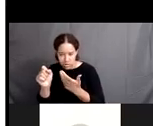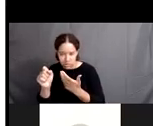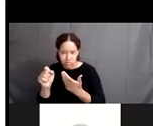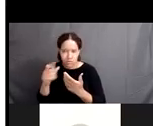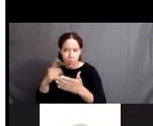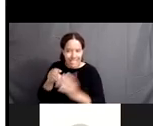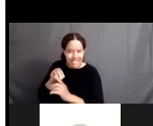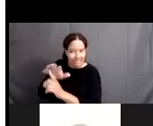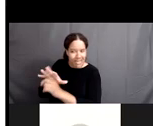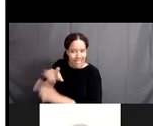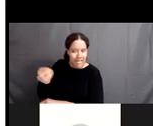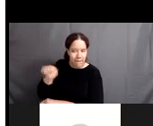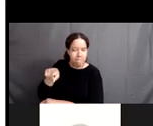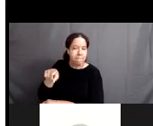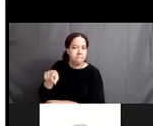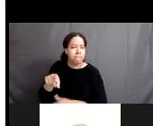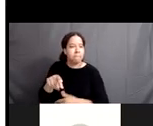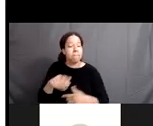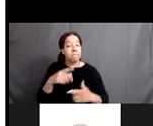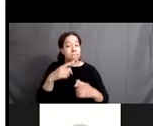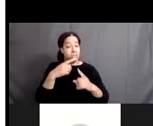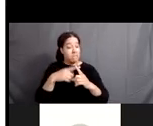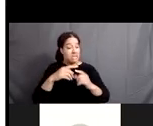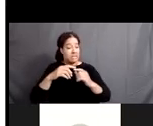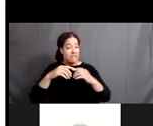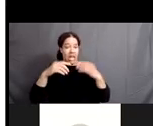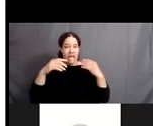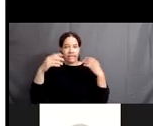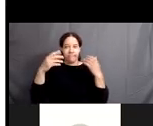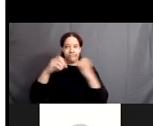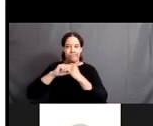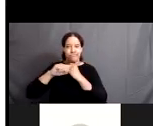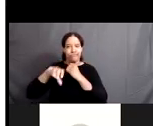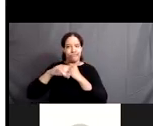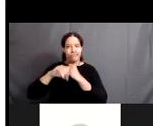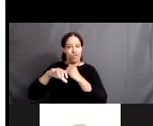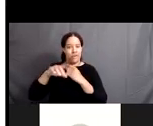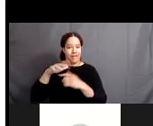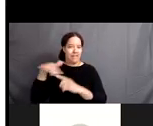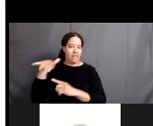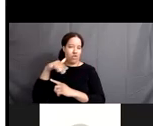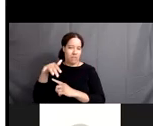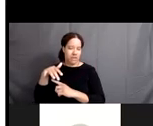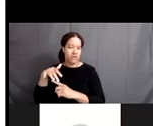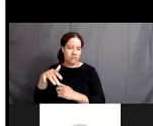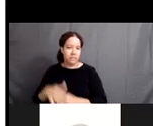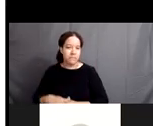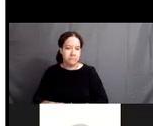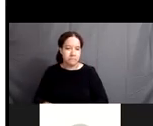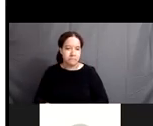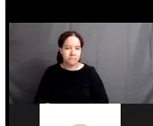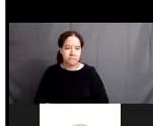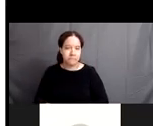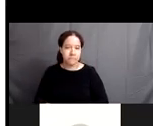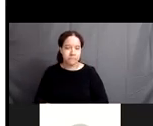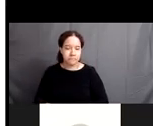what's happening in the kind of market environment that these businesses are operating in. And one of the things that, has been a